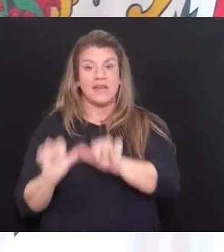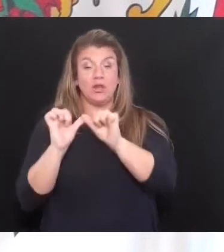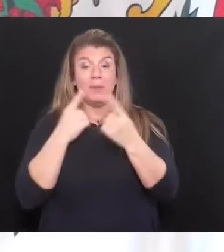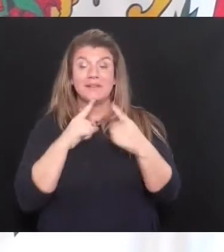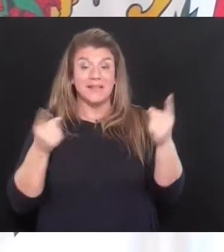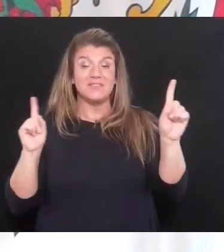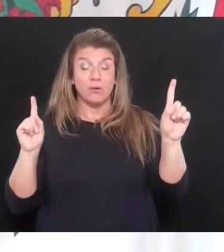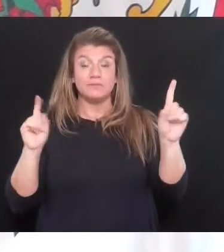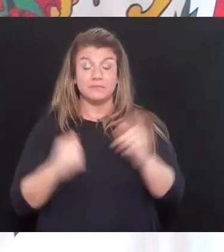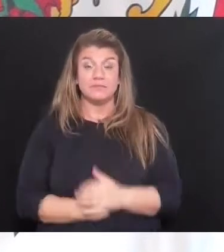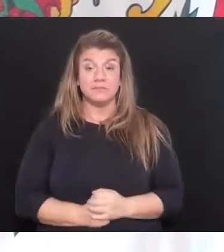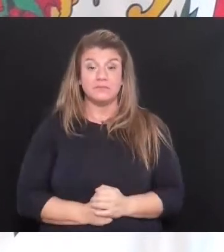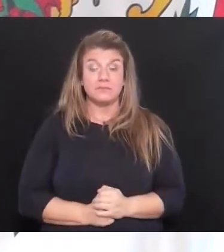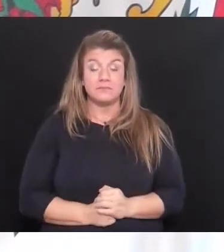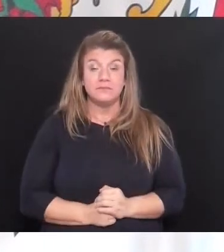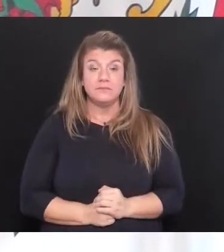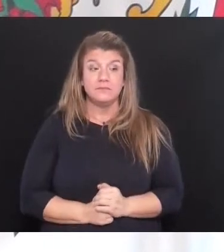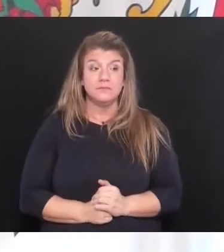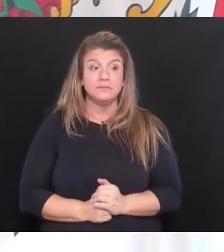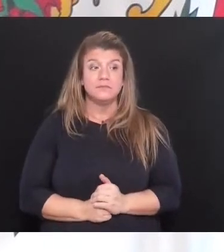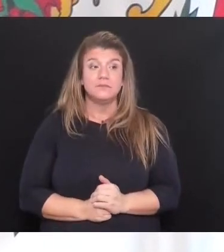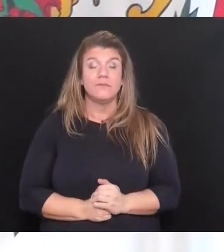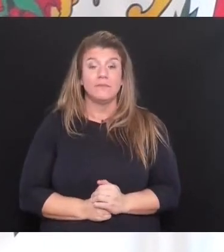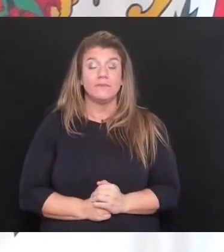work. I want to just make